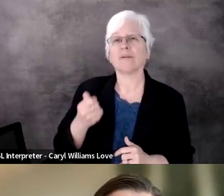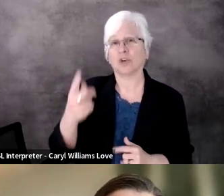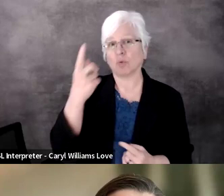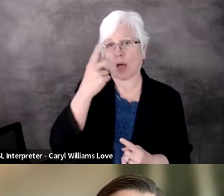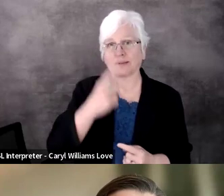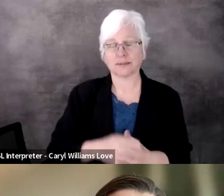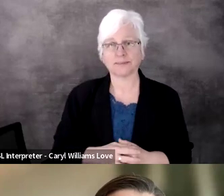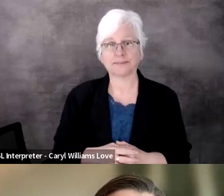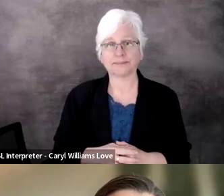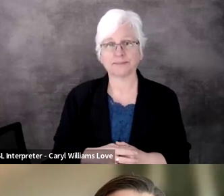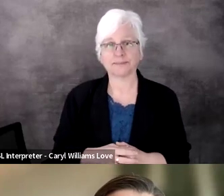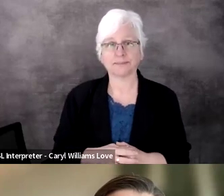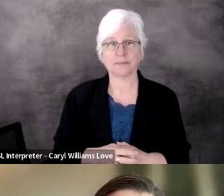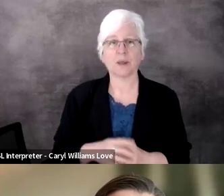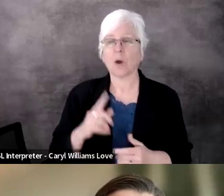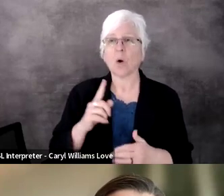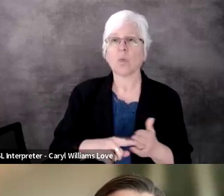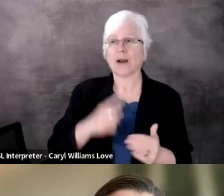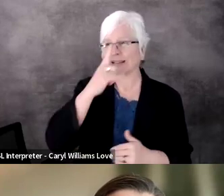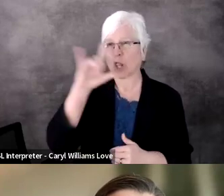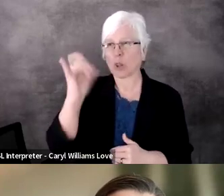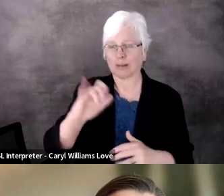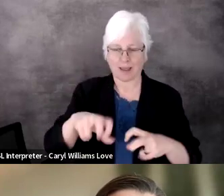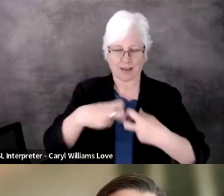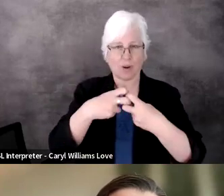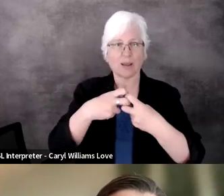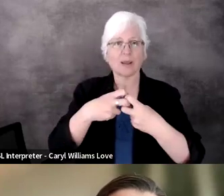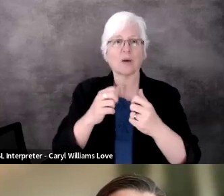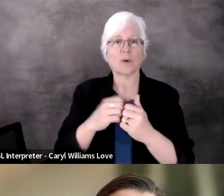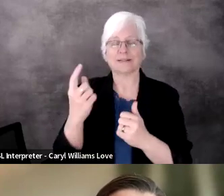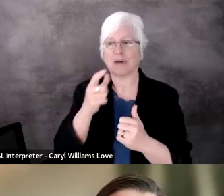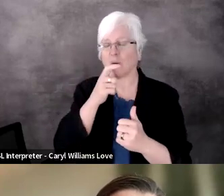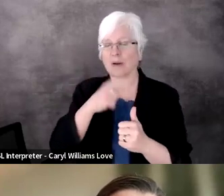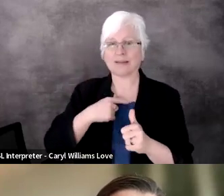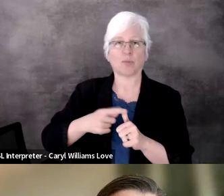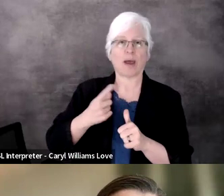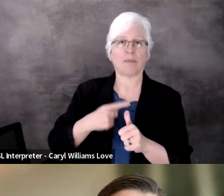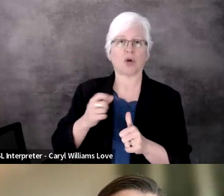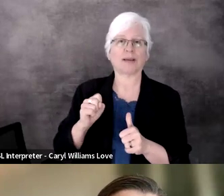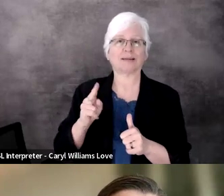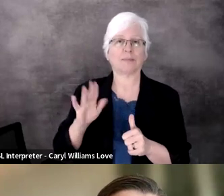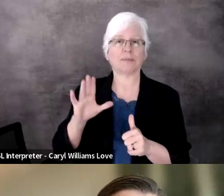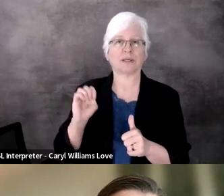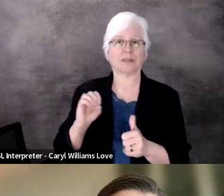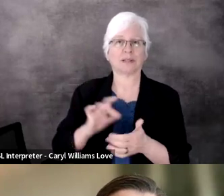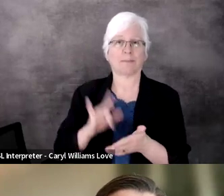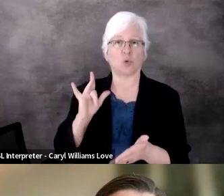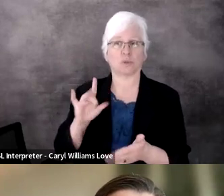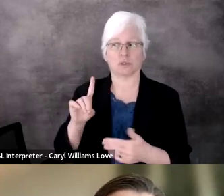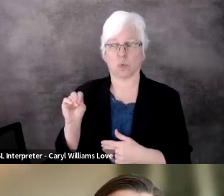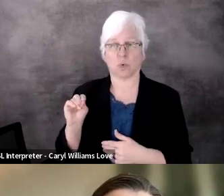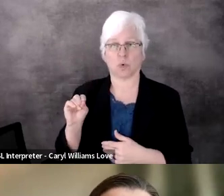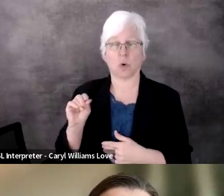about what does a crisis look like in the context of somebody with a primary substance use disorder, so often those crises